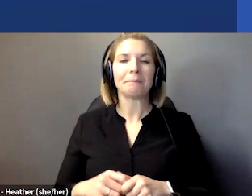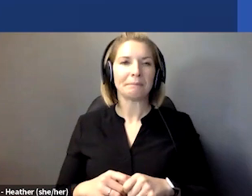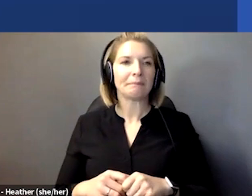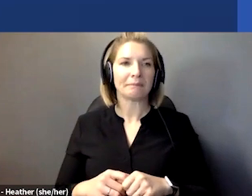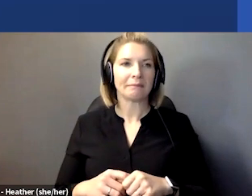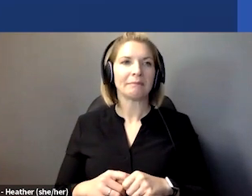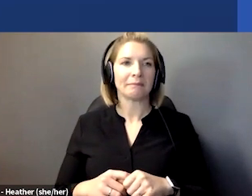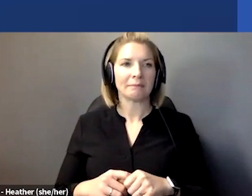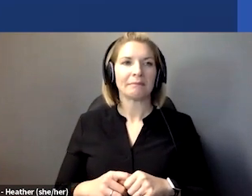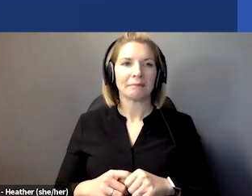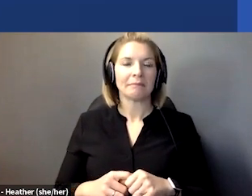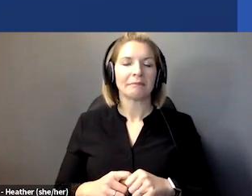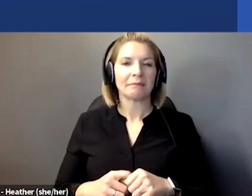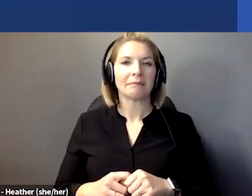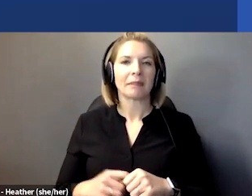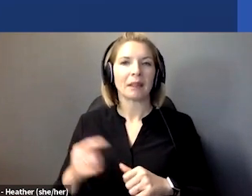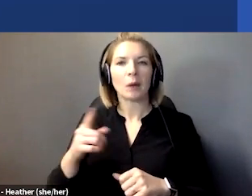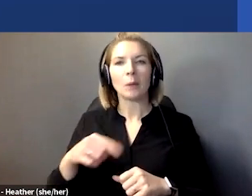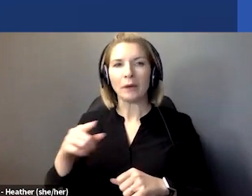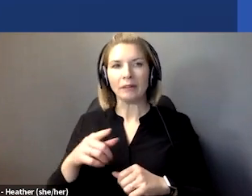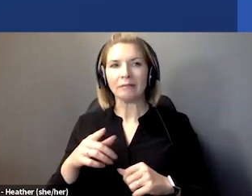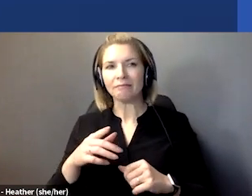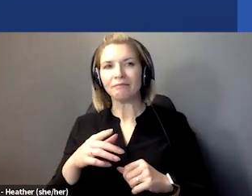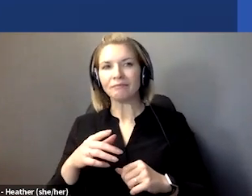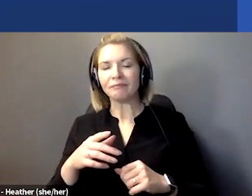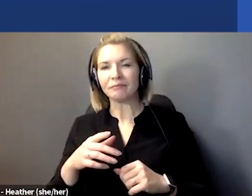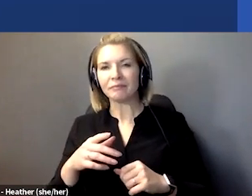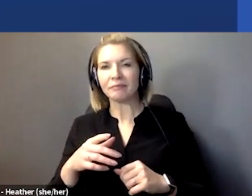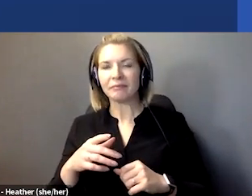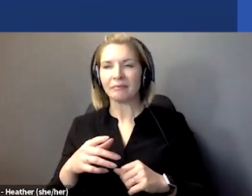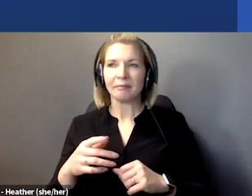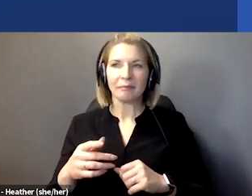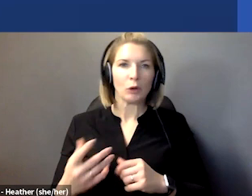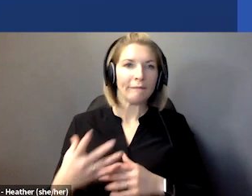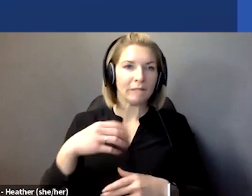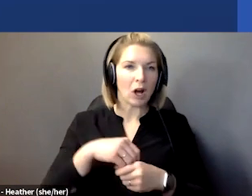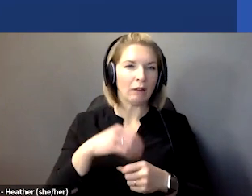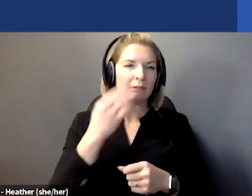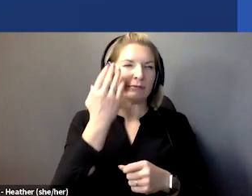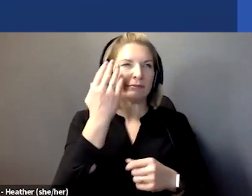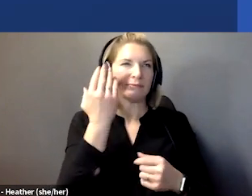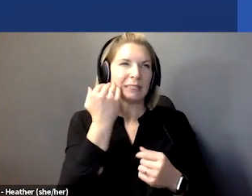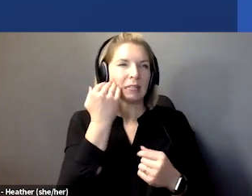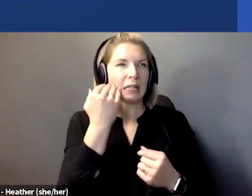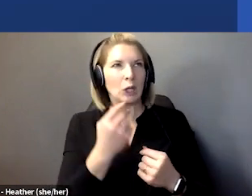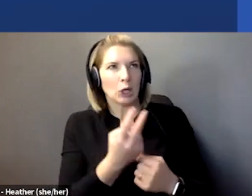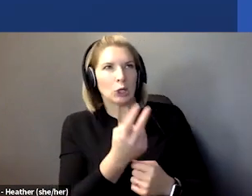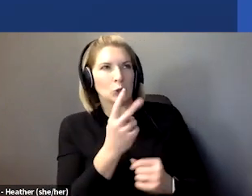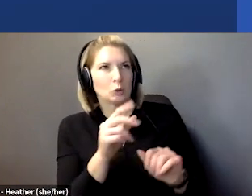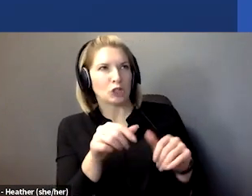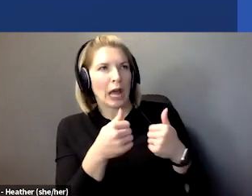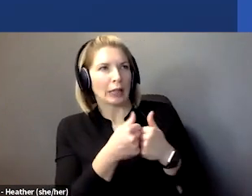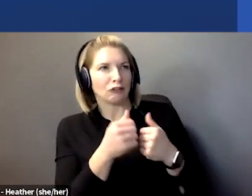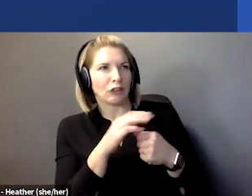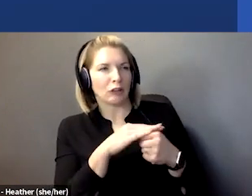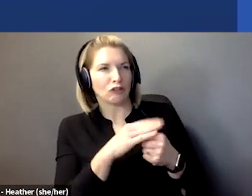things we were curious about is as you were engaging with those first two challenge areas and you were ranking your strategies, what were some of the